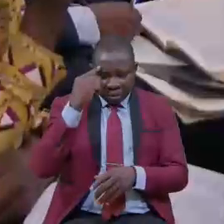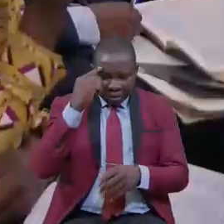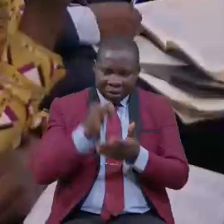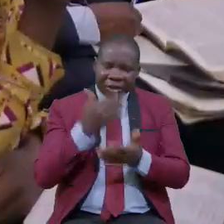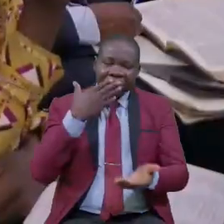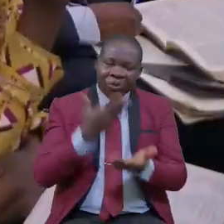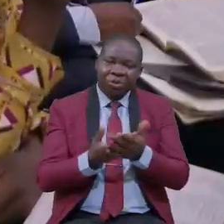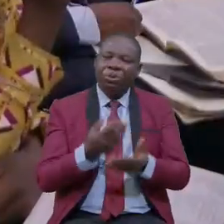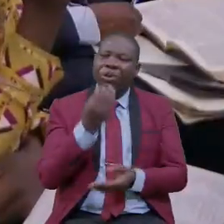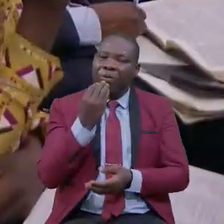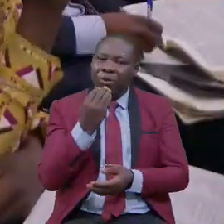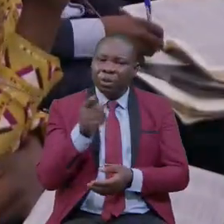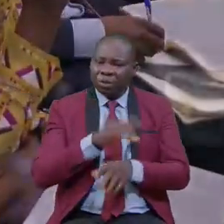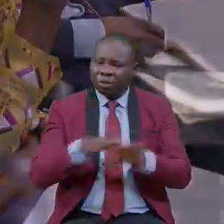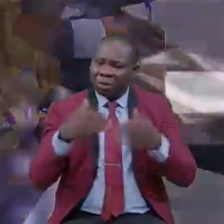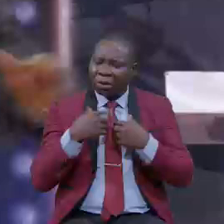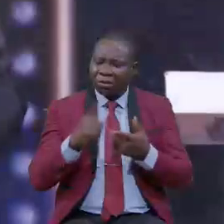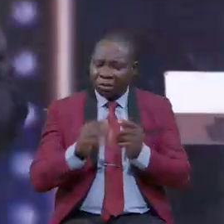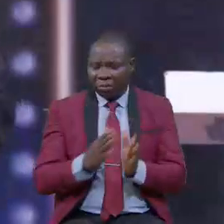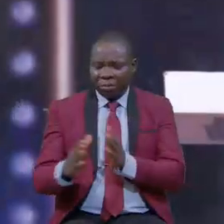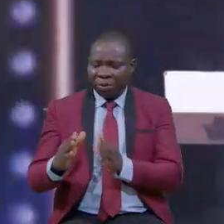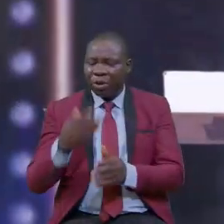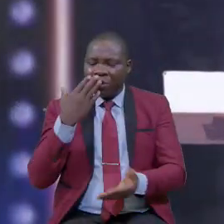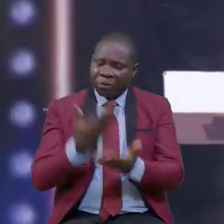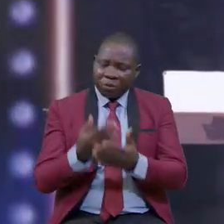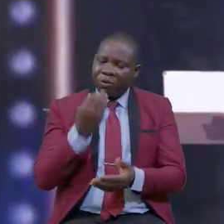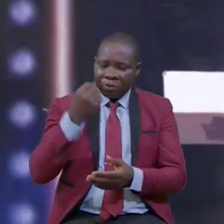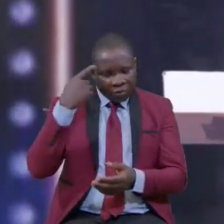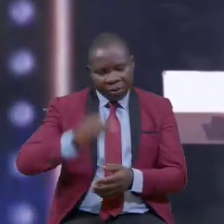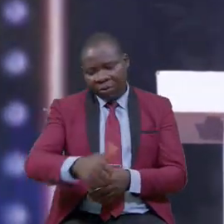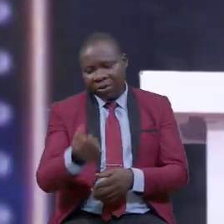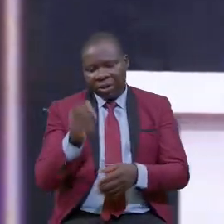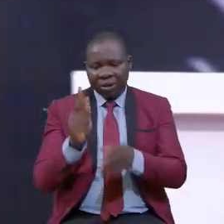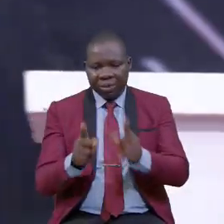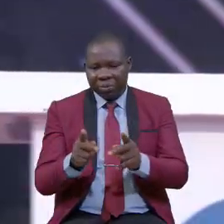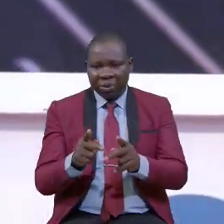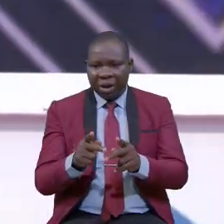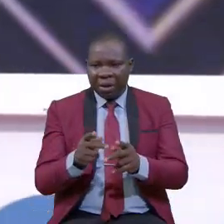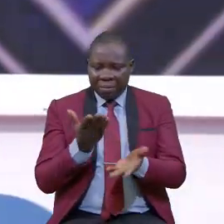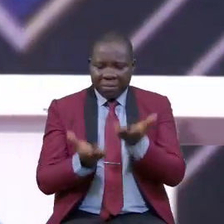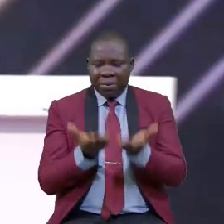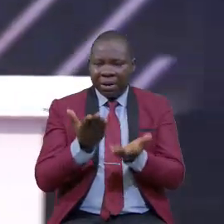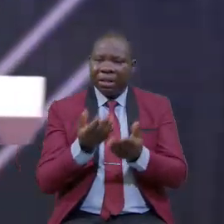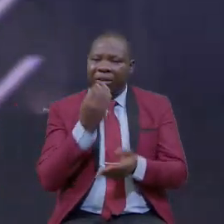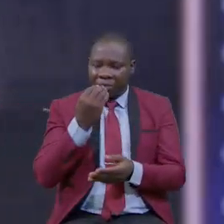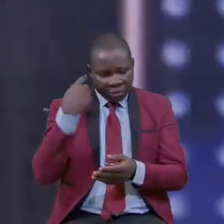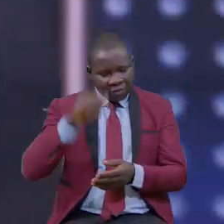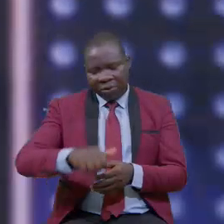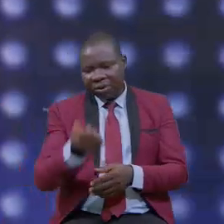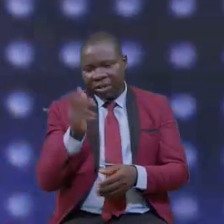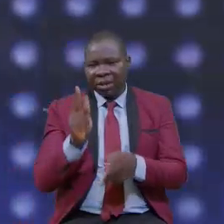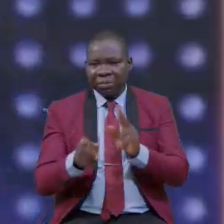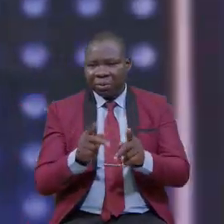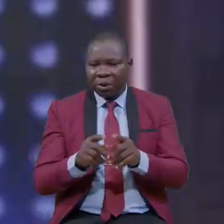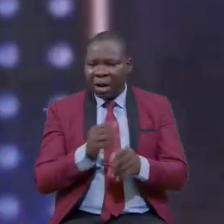balance diet for other people don't you take that yourself how you going to be so um